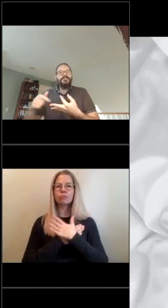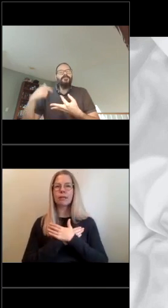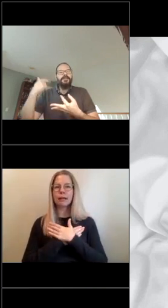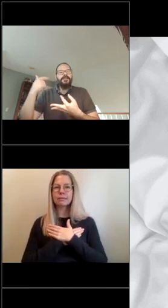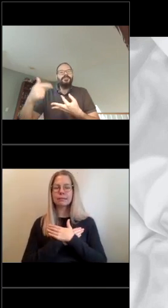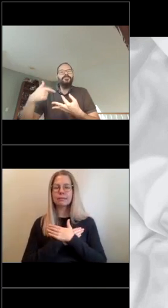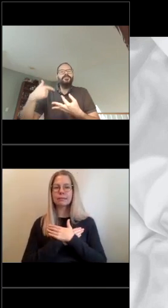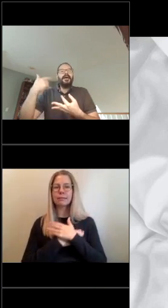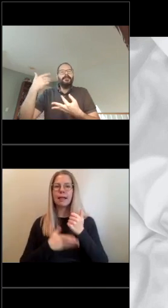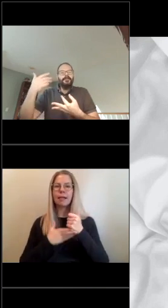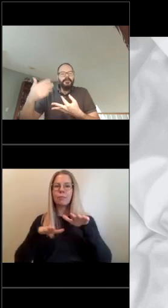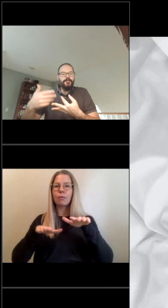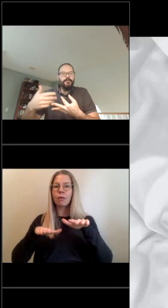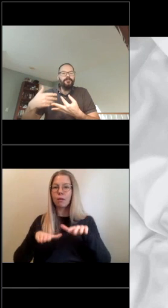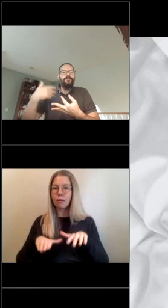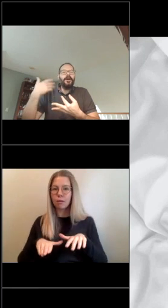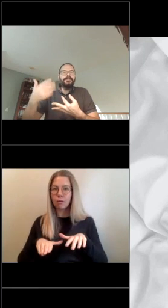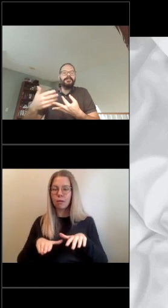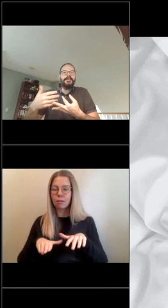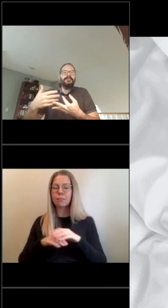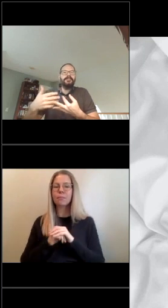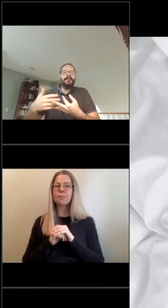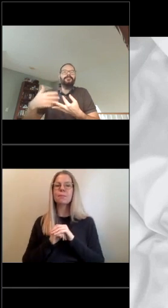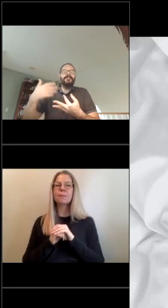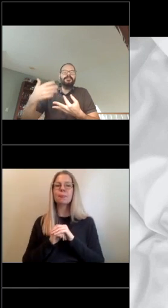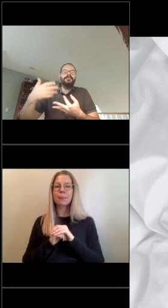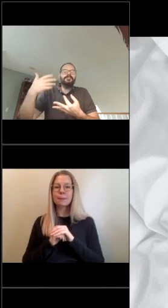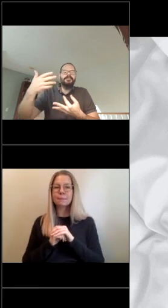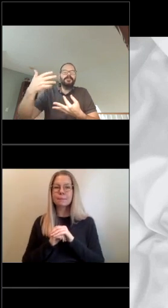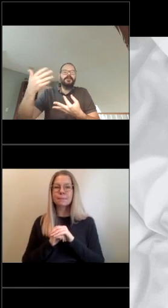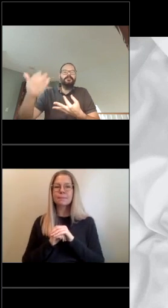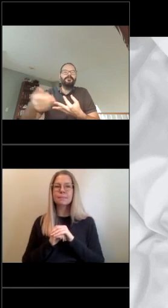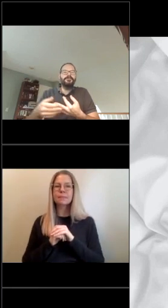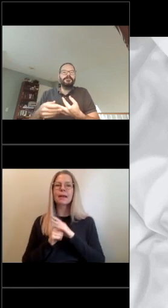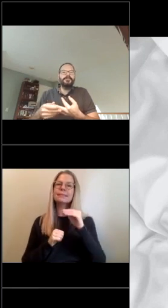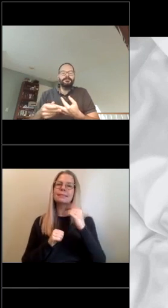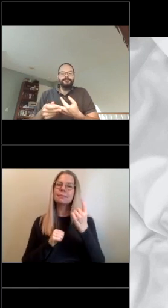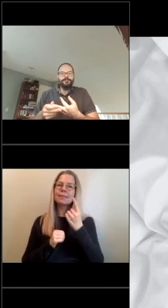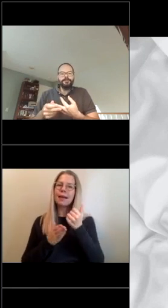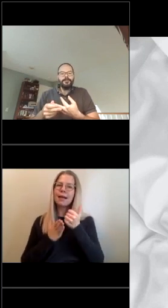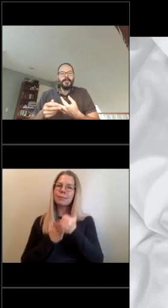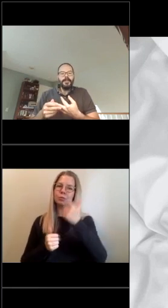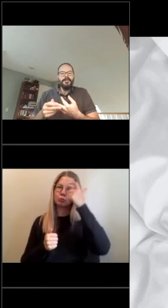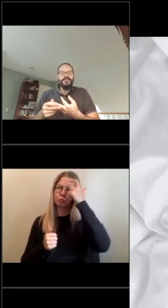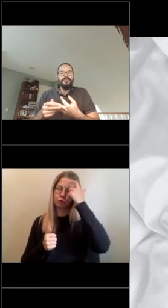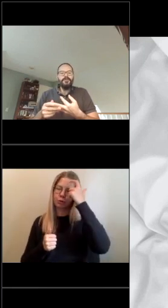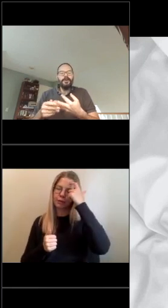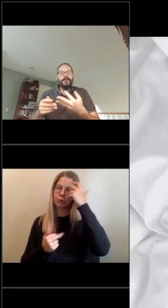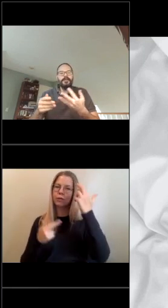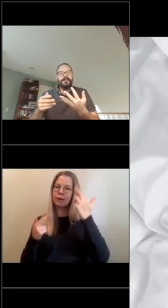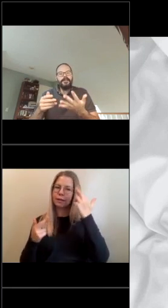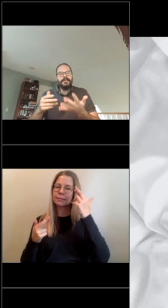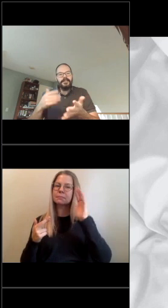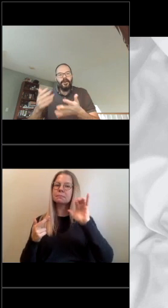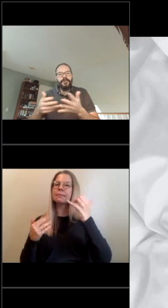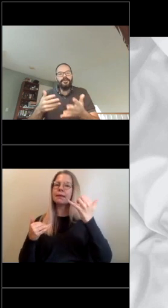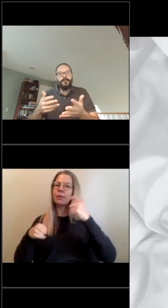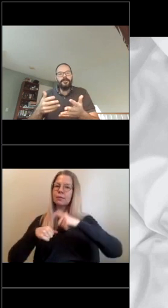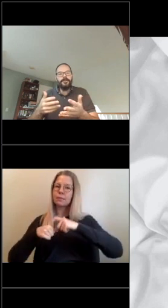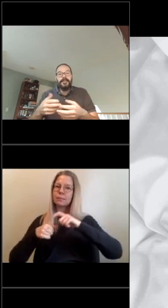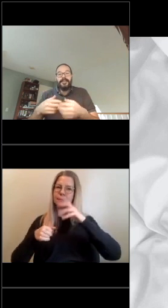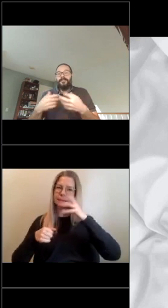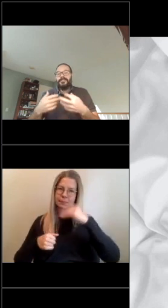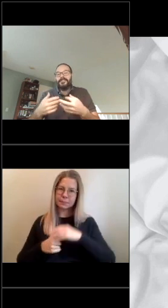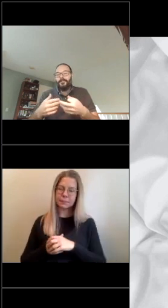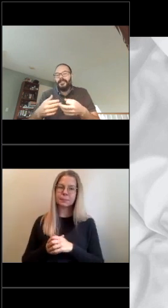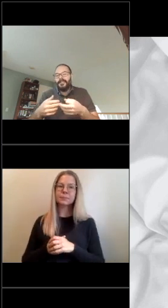that gets you into that mindset of this is the time for sleep. And so the